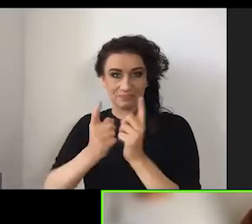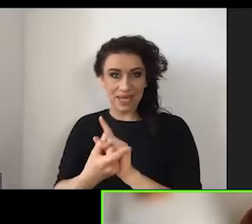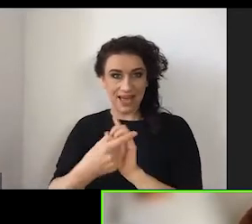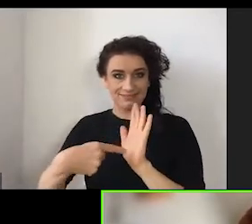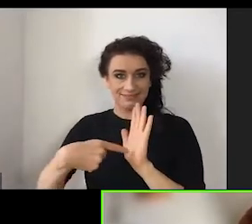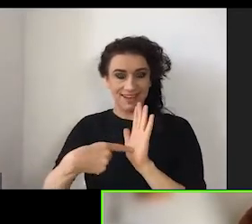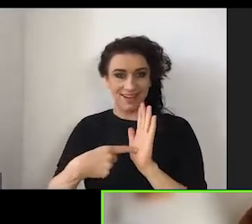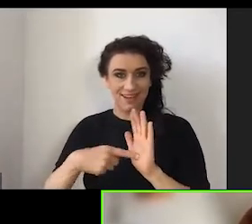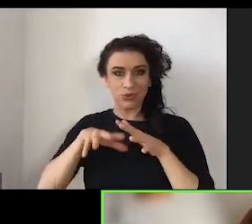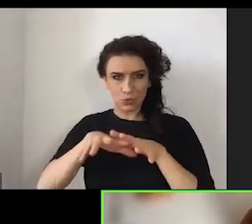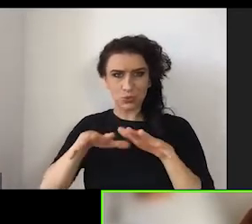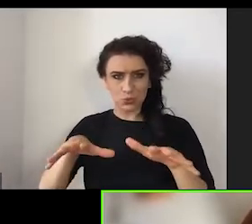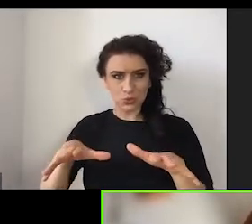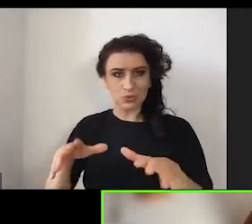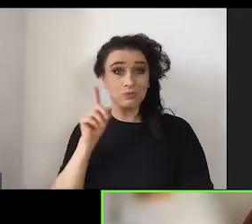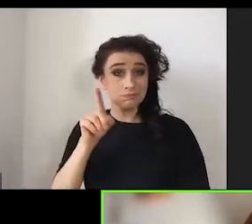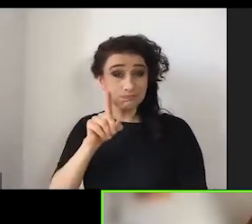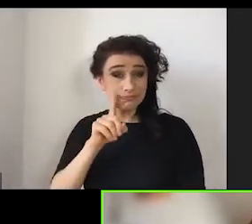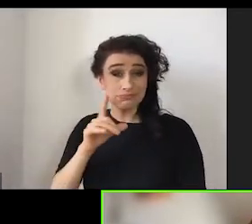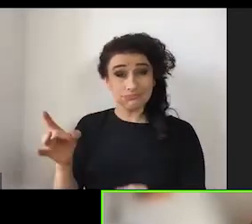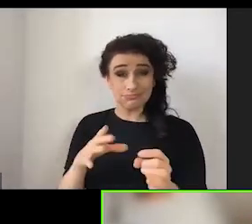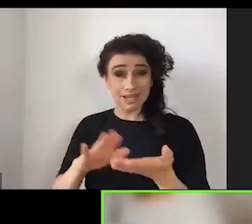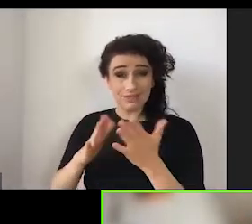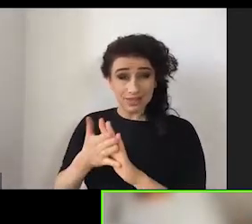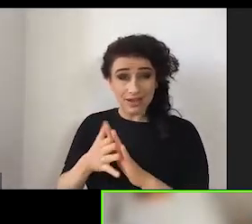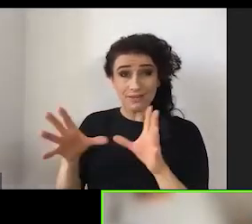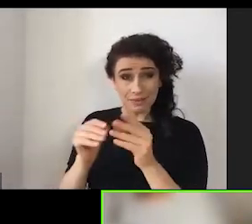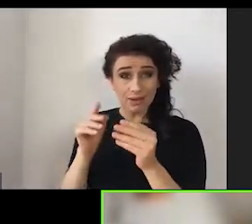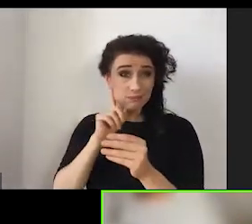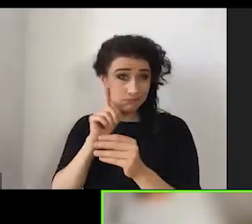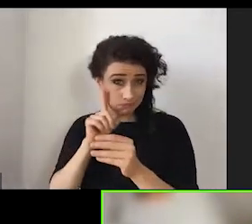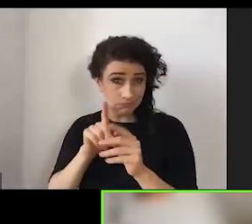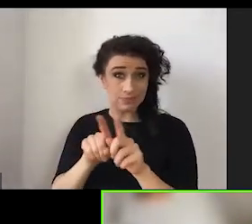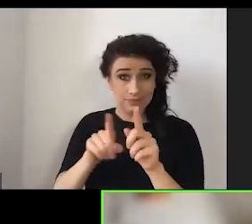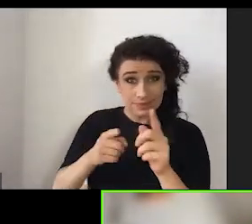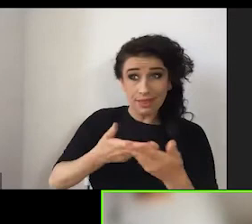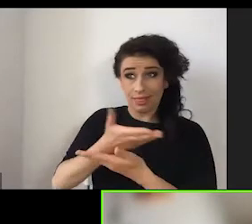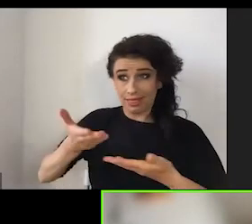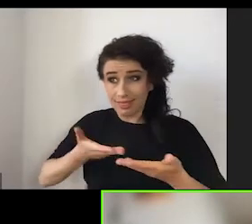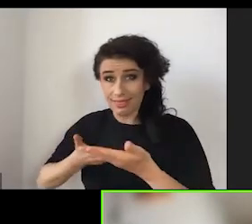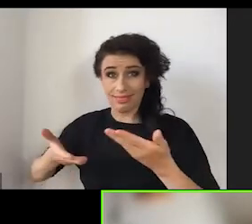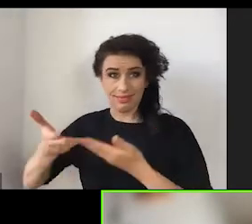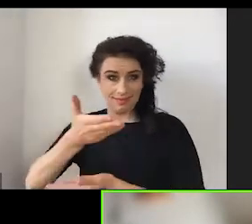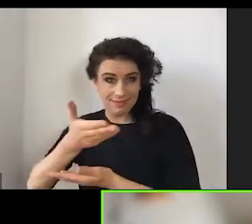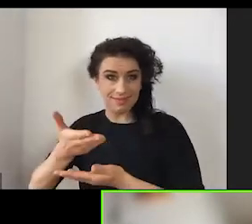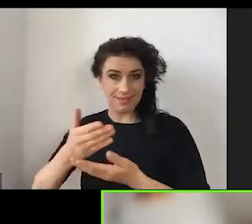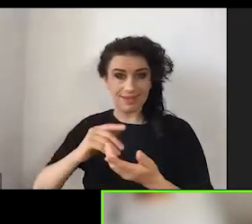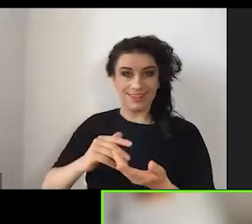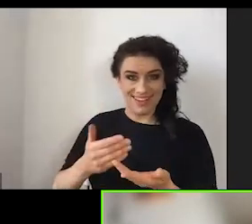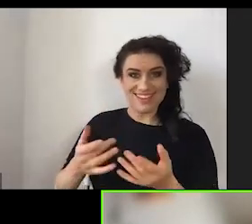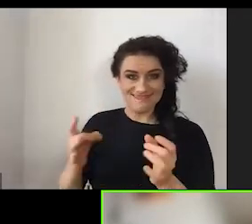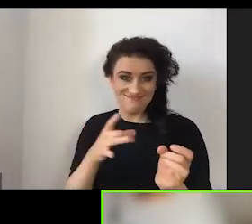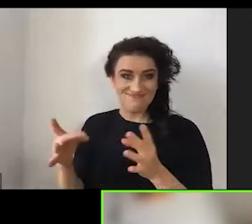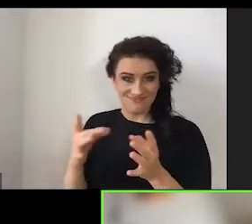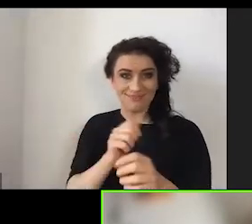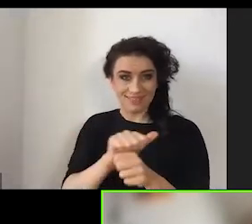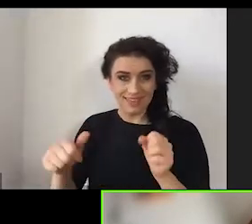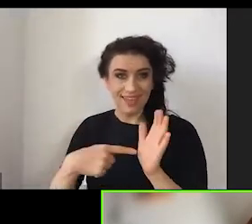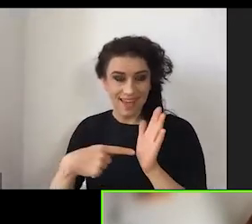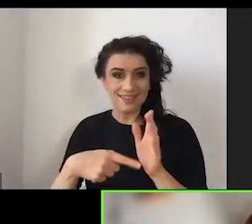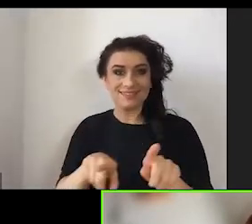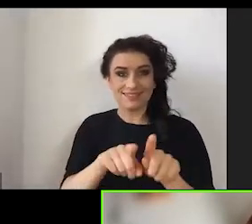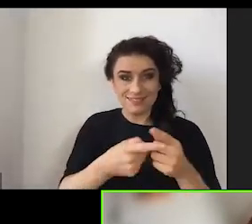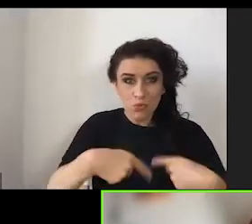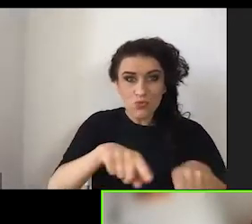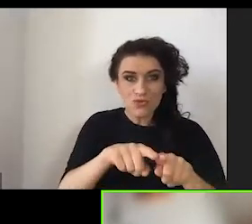baseline. And that's why you need to like prepare and think very, very carefully your indicators. Then we